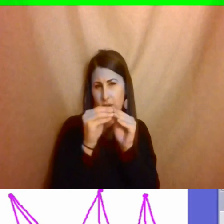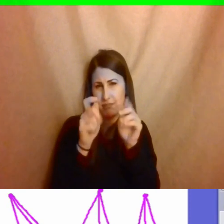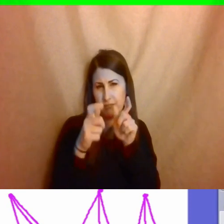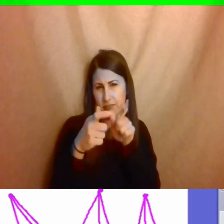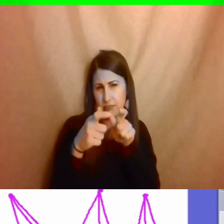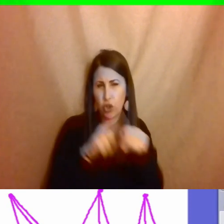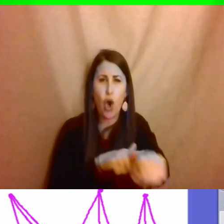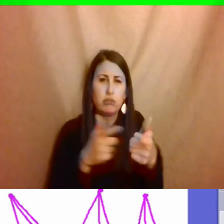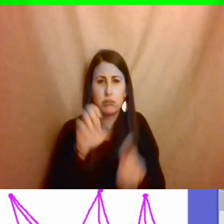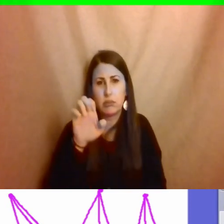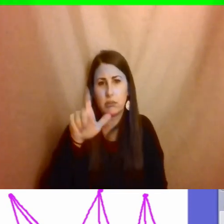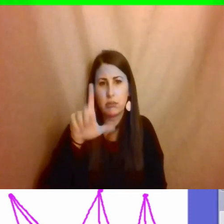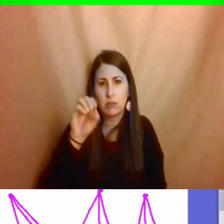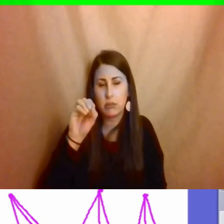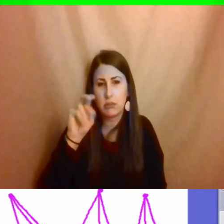Okay, and that's okay.